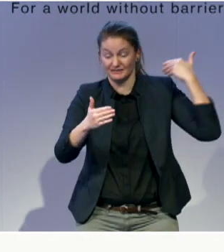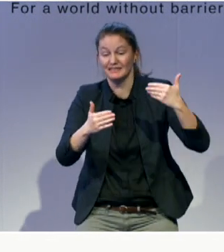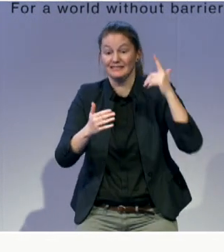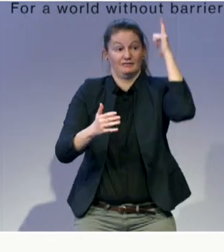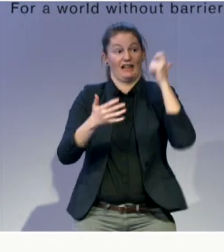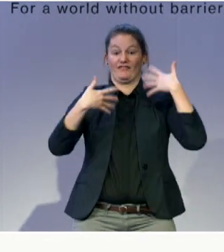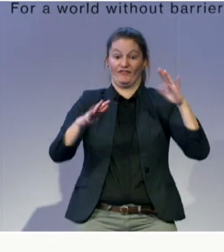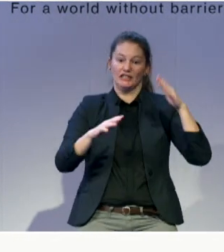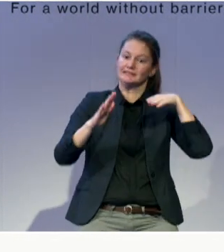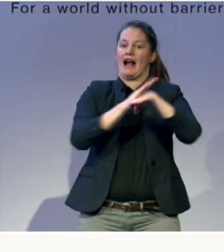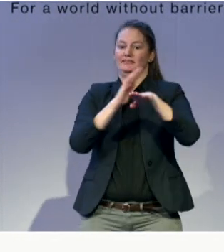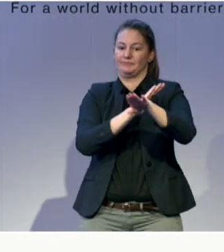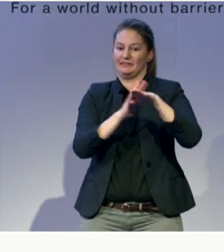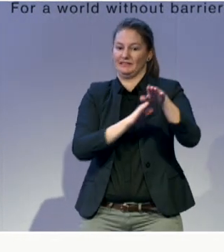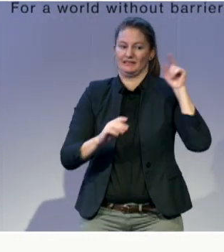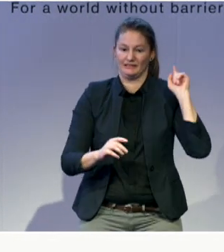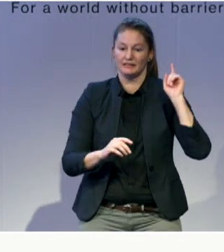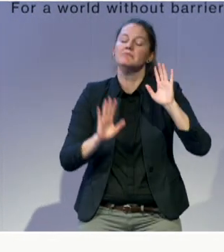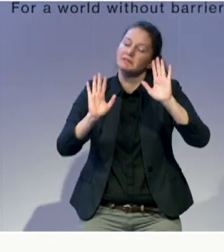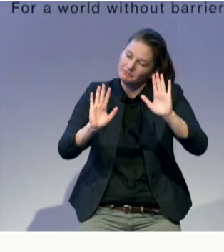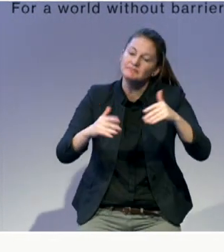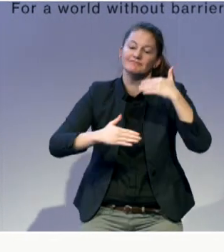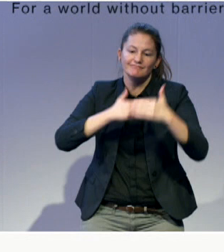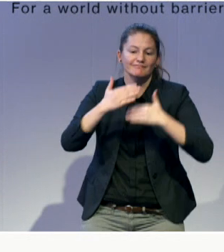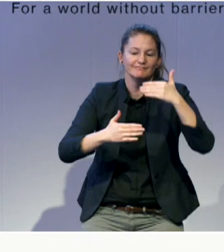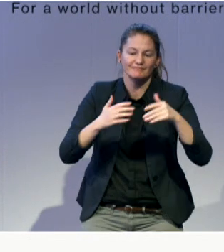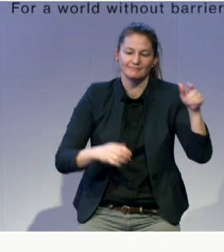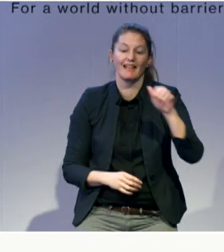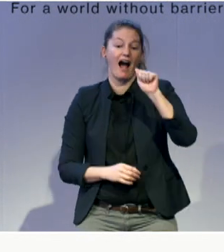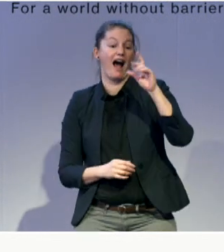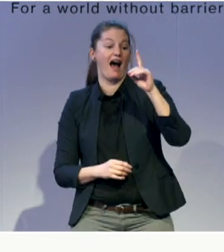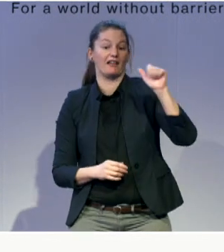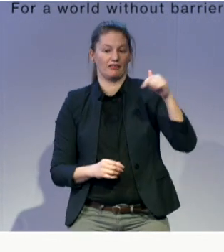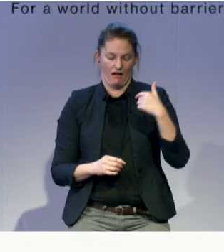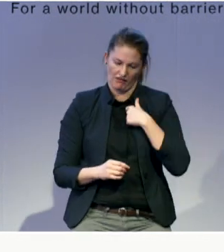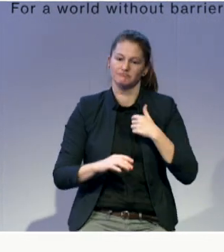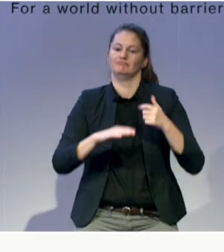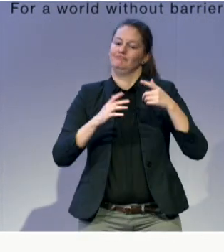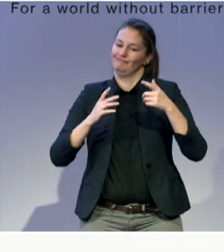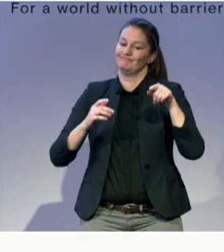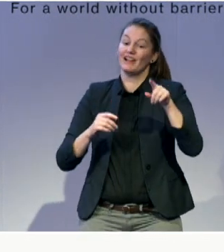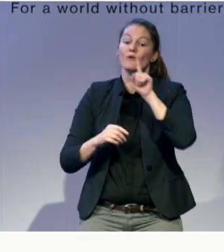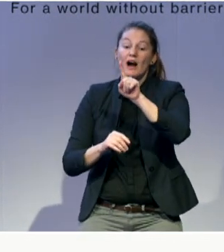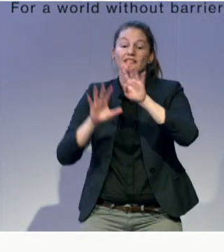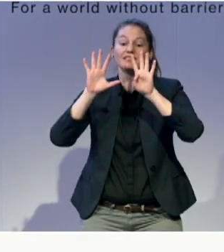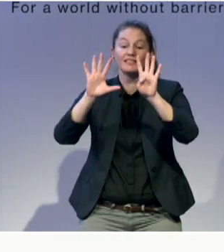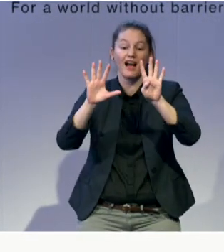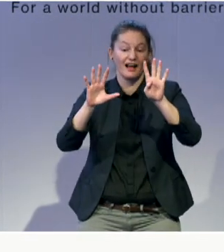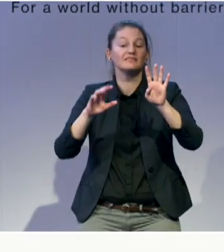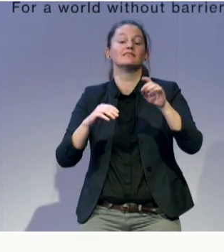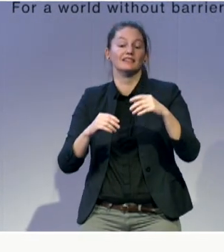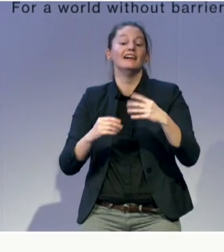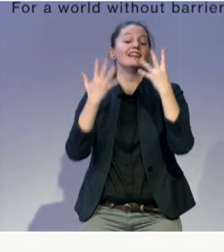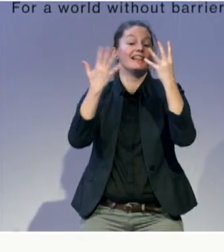Disabilities Act, signed into law in the US in 1990, I can look back at